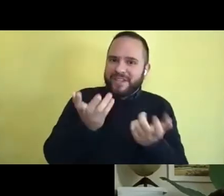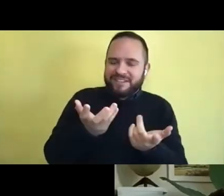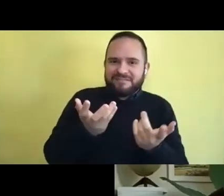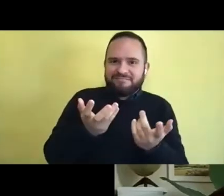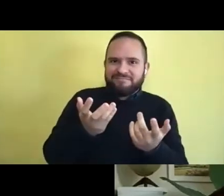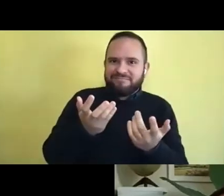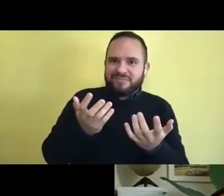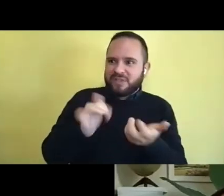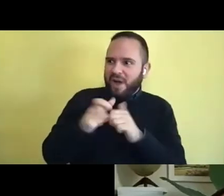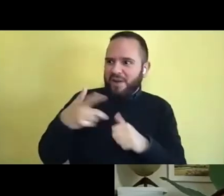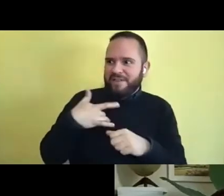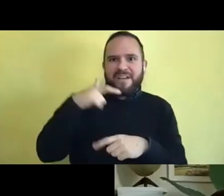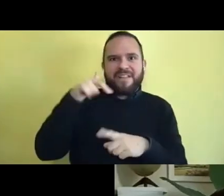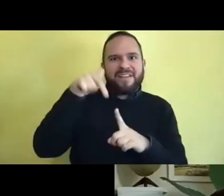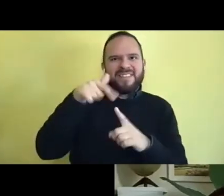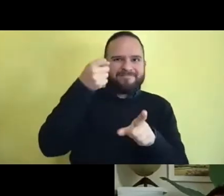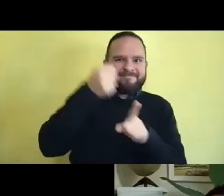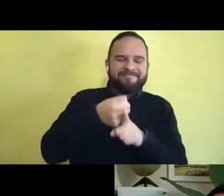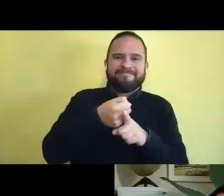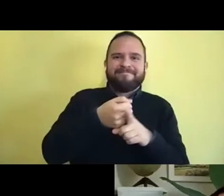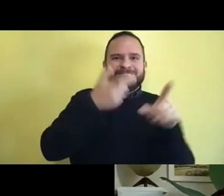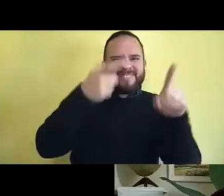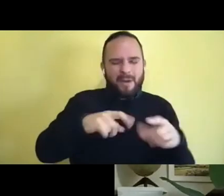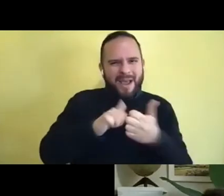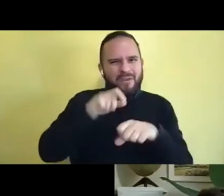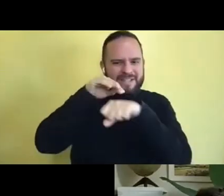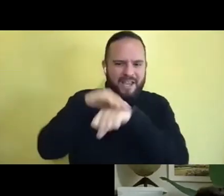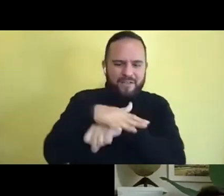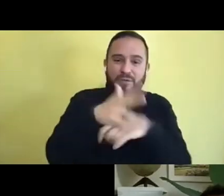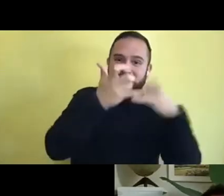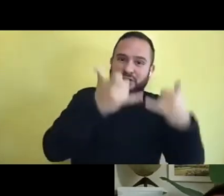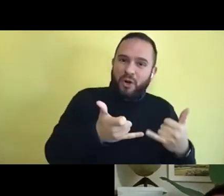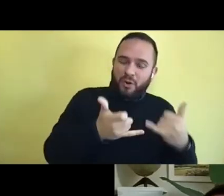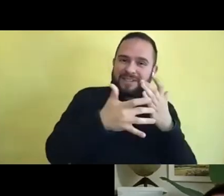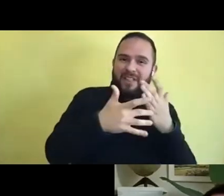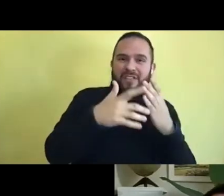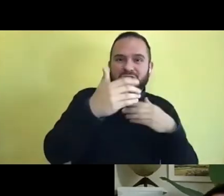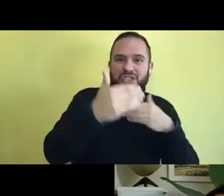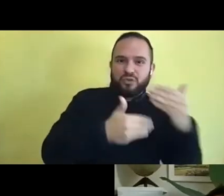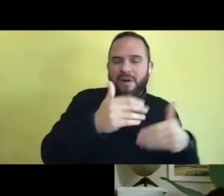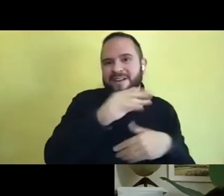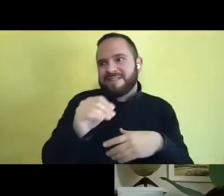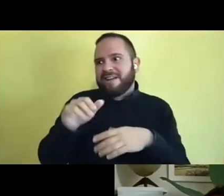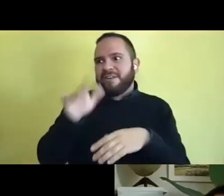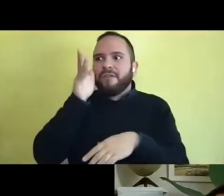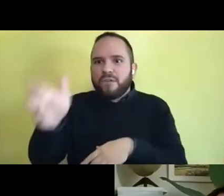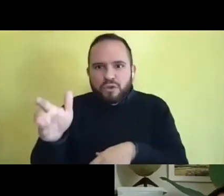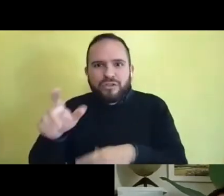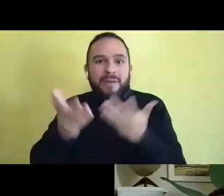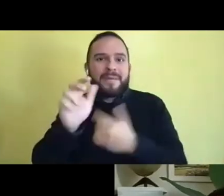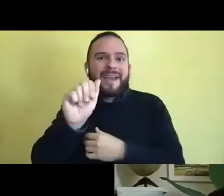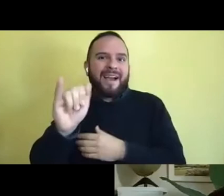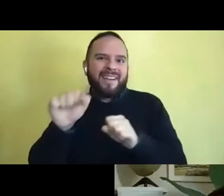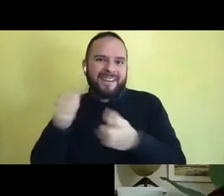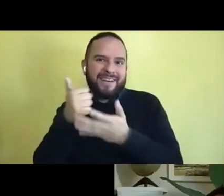COVID-19 might influence the current and the future technology trends in employment that AI can help solve?